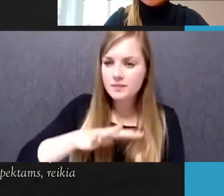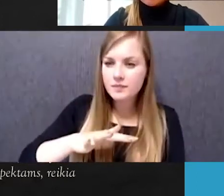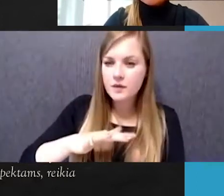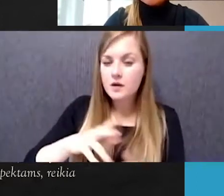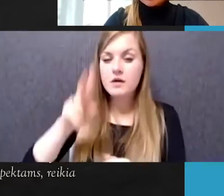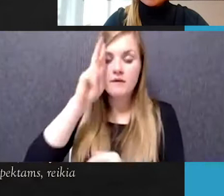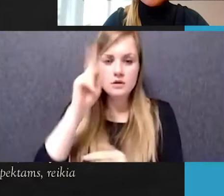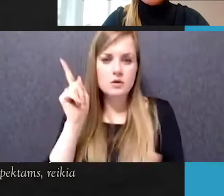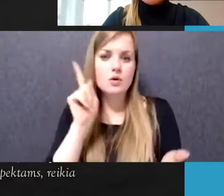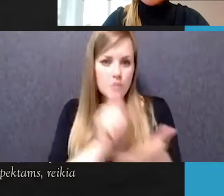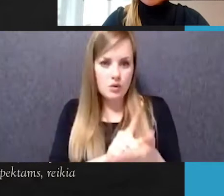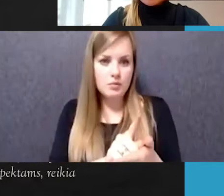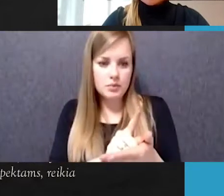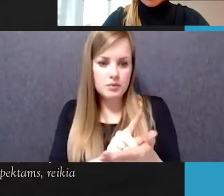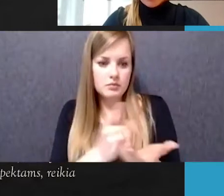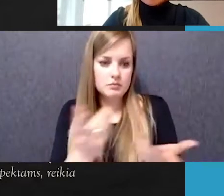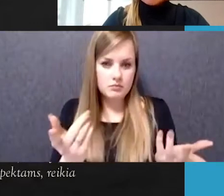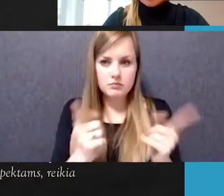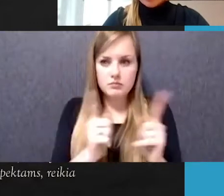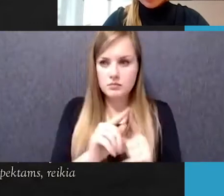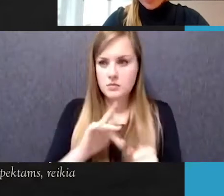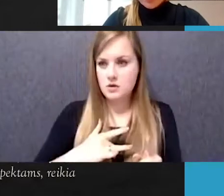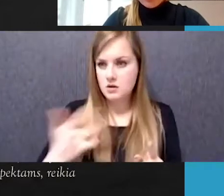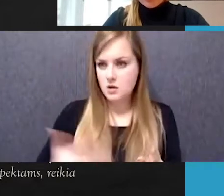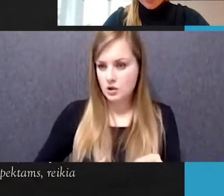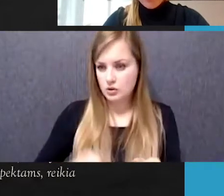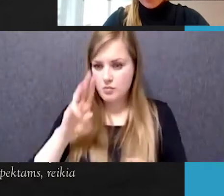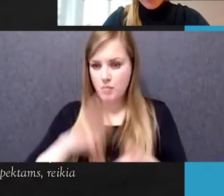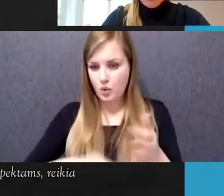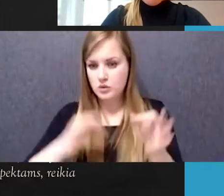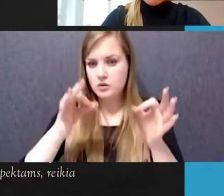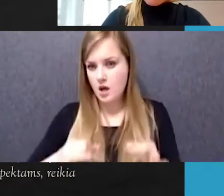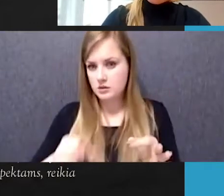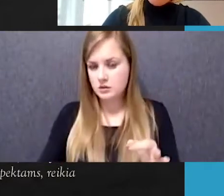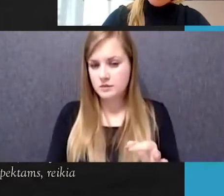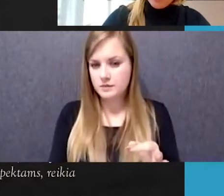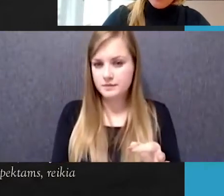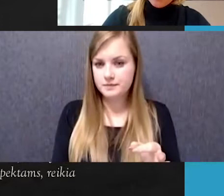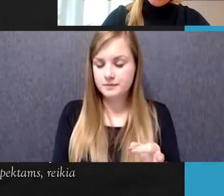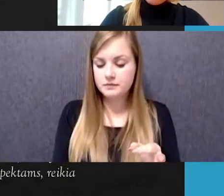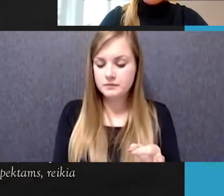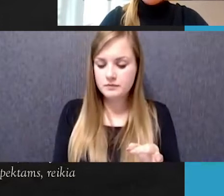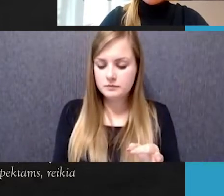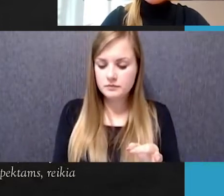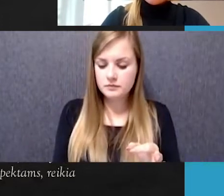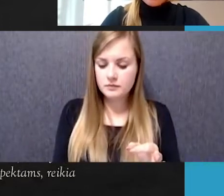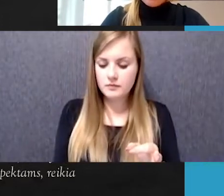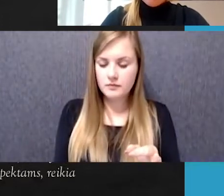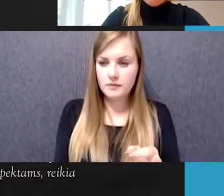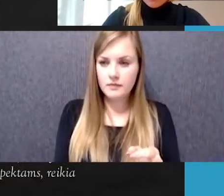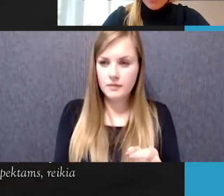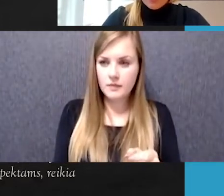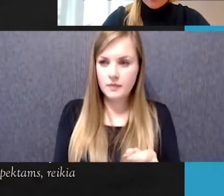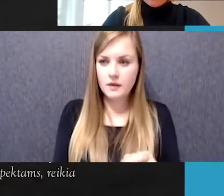to specific aspects of one's life, then the penal measures have to be introduced,